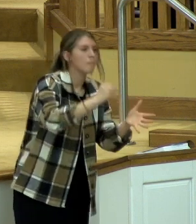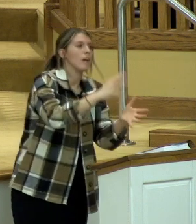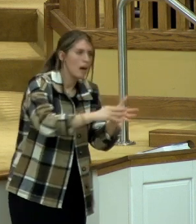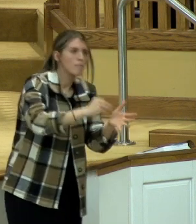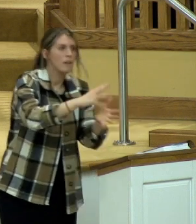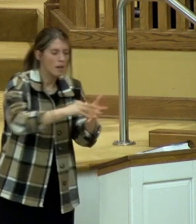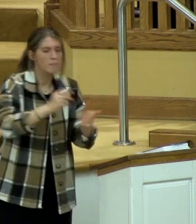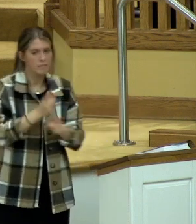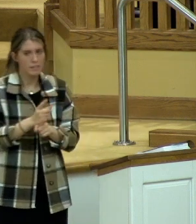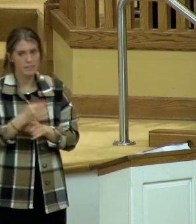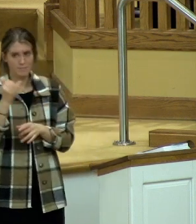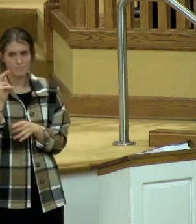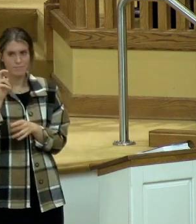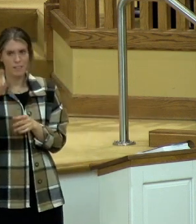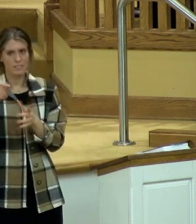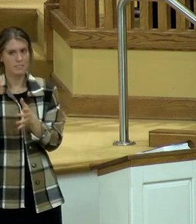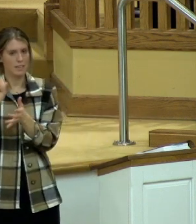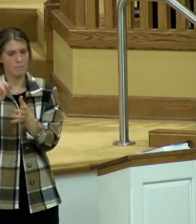some copies of keys now.